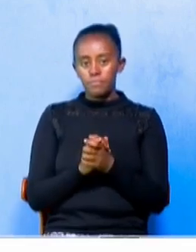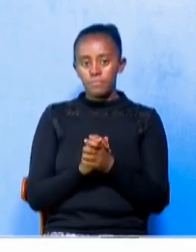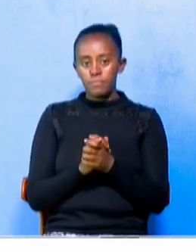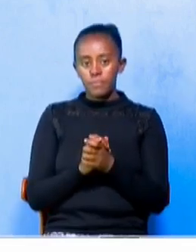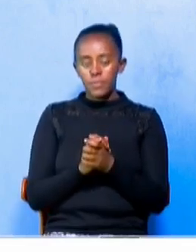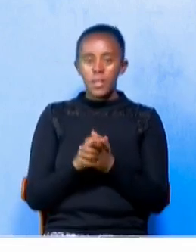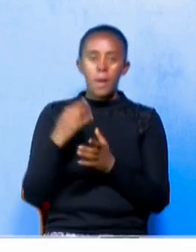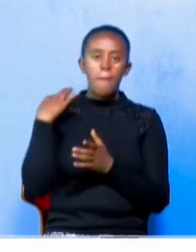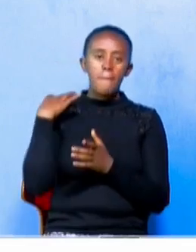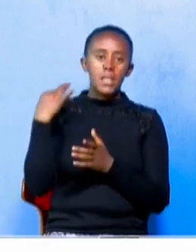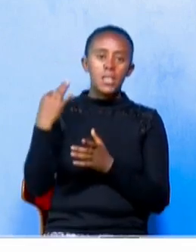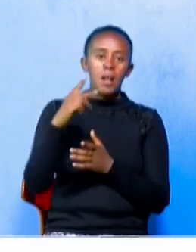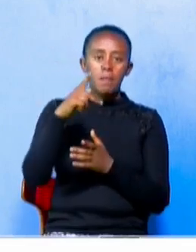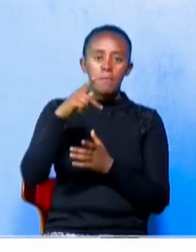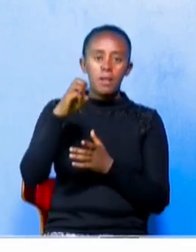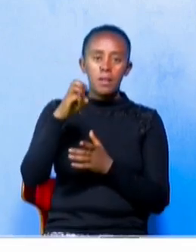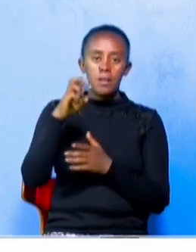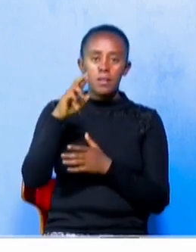Personal Hygiene.